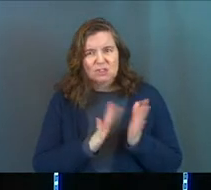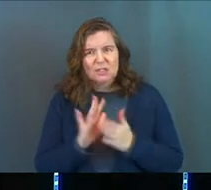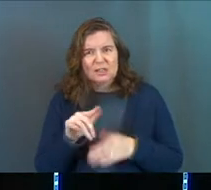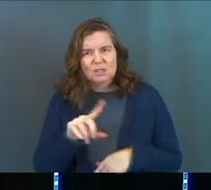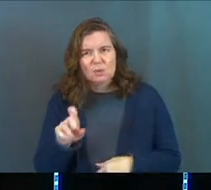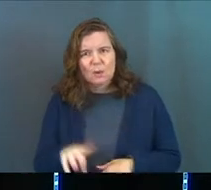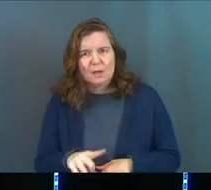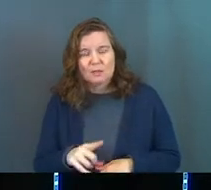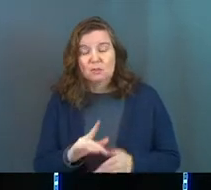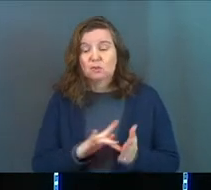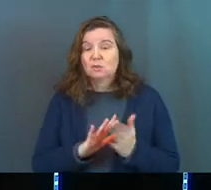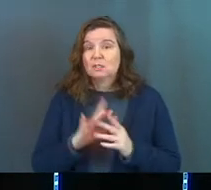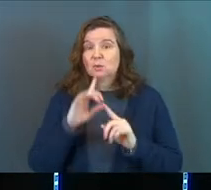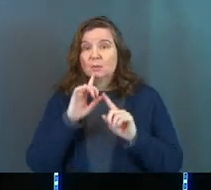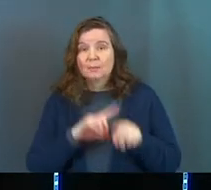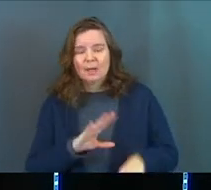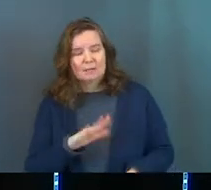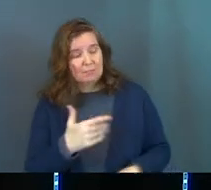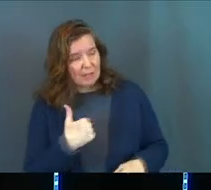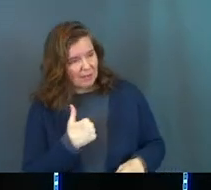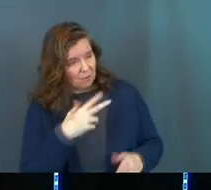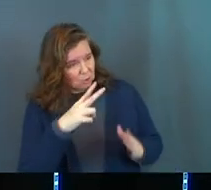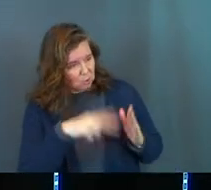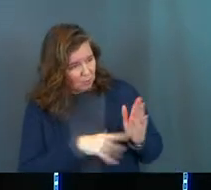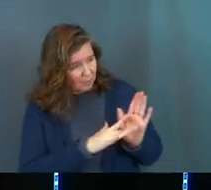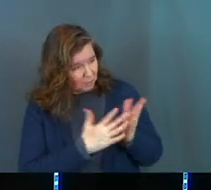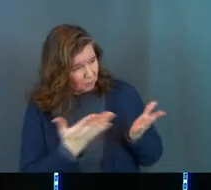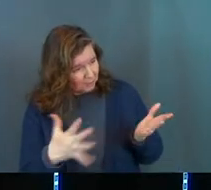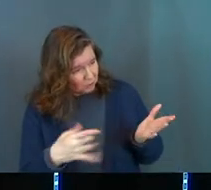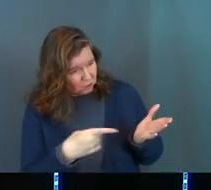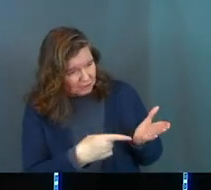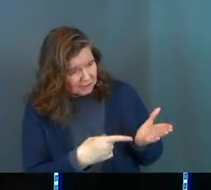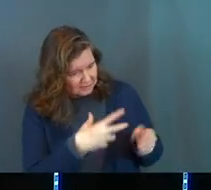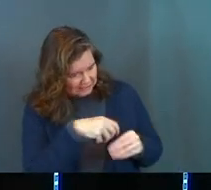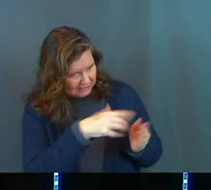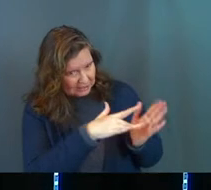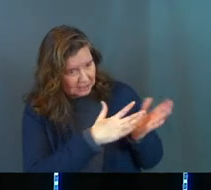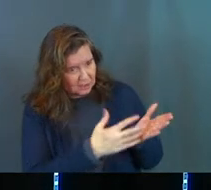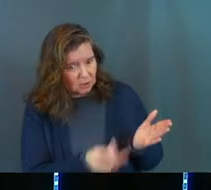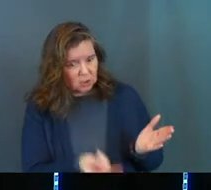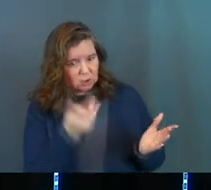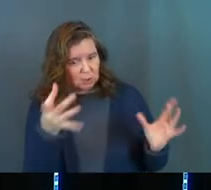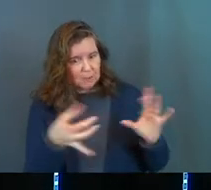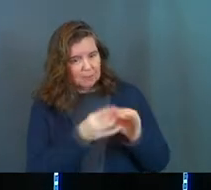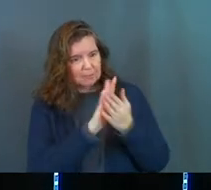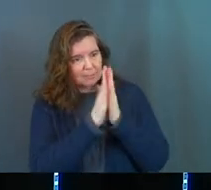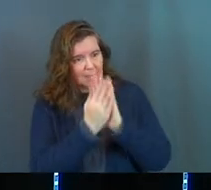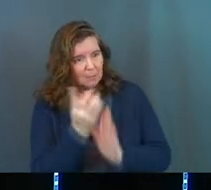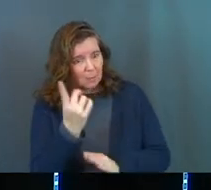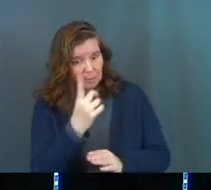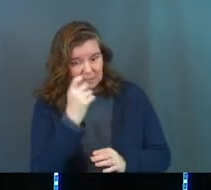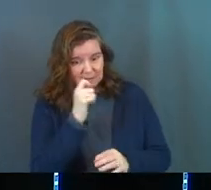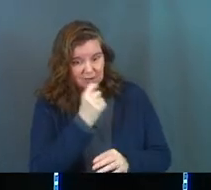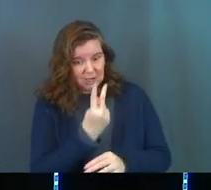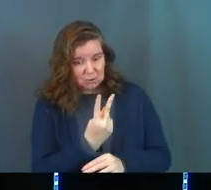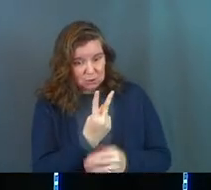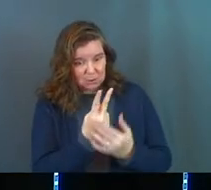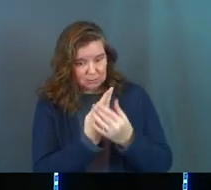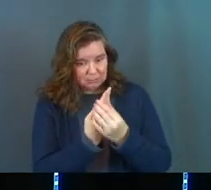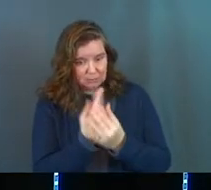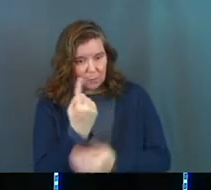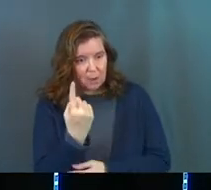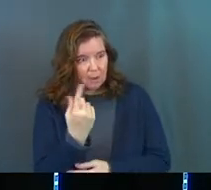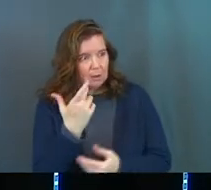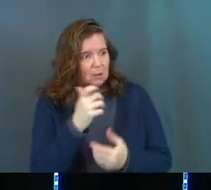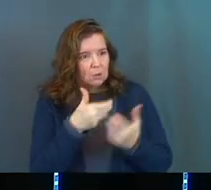Jesus this question? So Jesus responds, haven't you read the scriptures? The two are united into one. Since they are no longer two but one, let